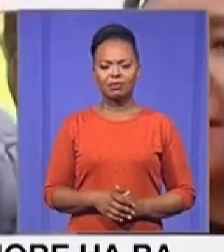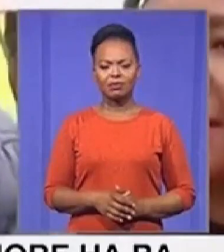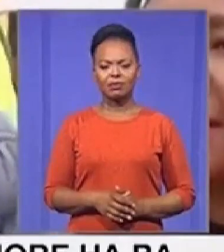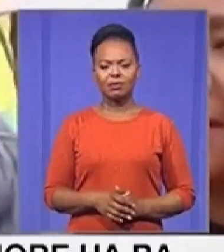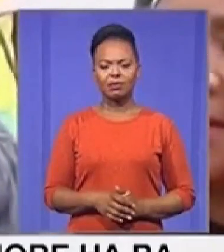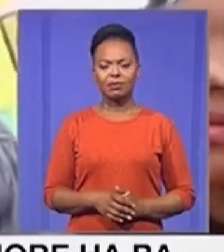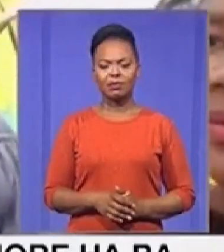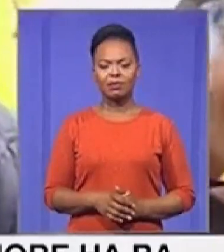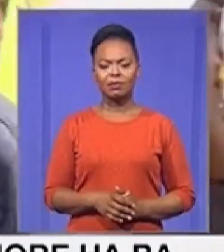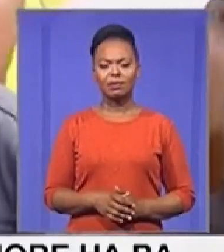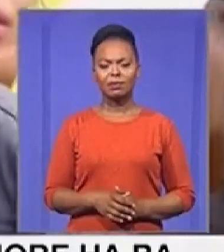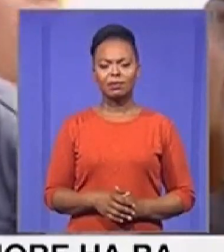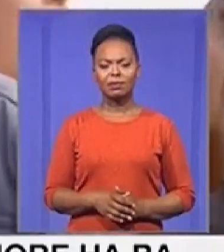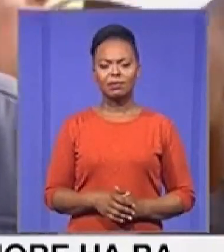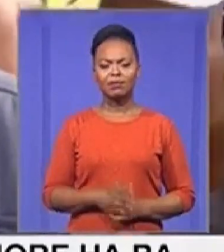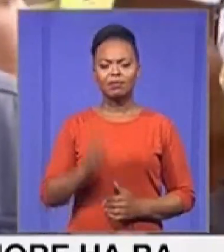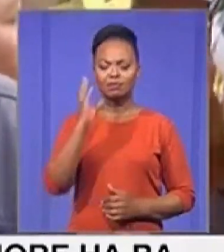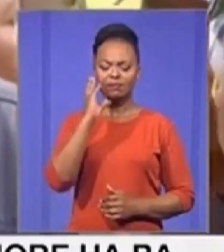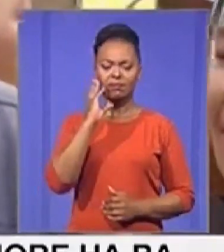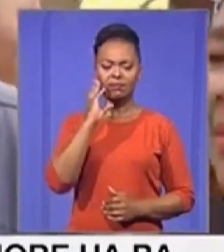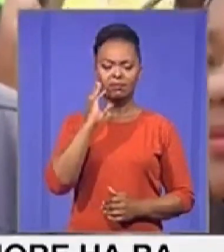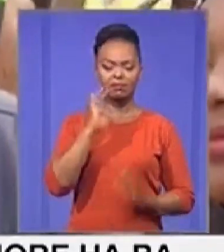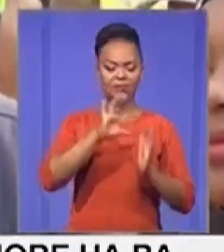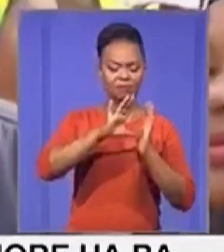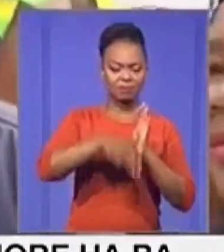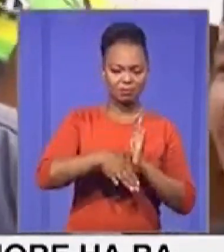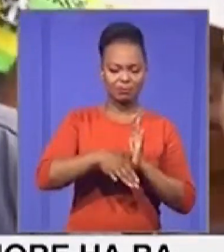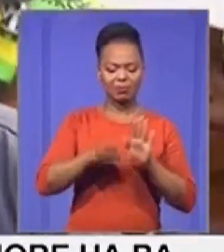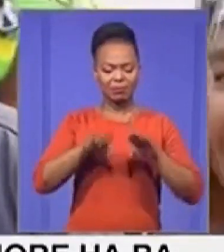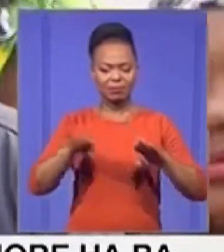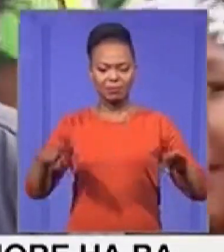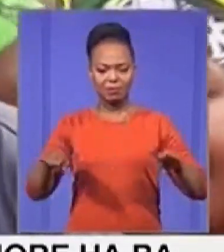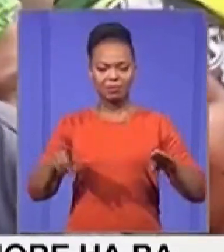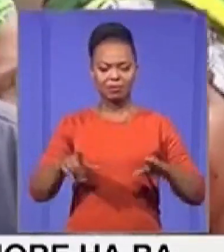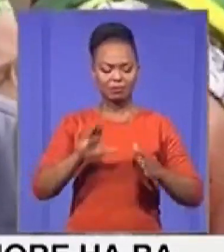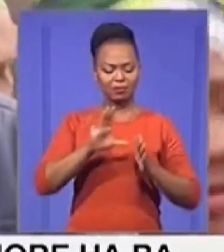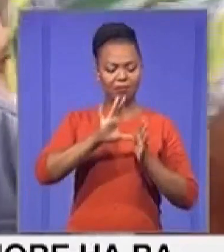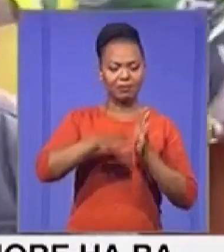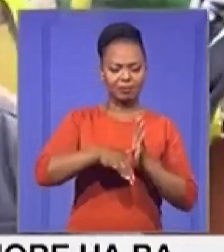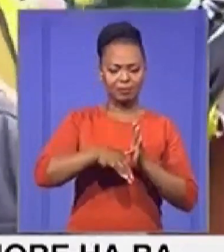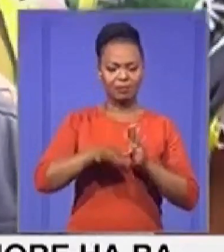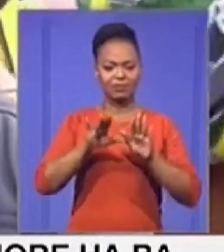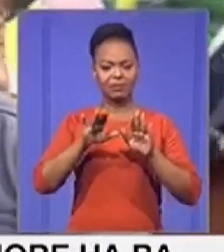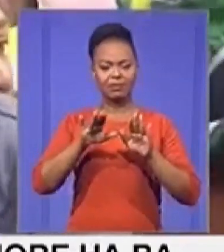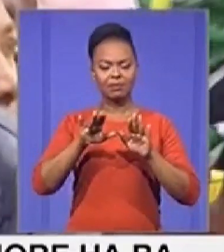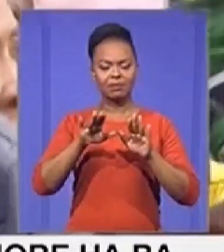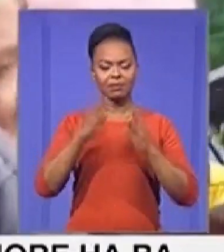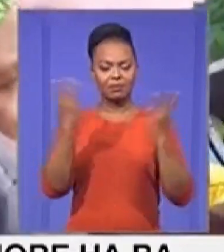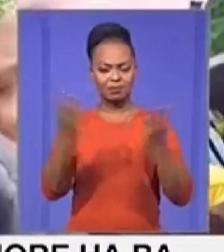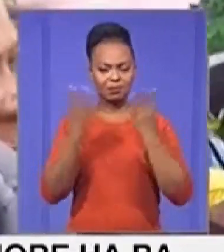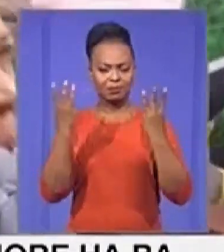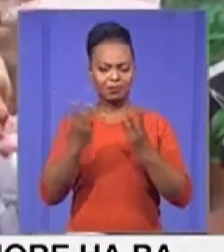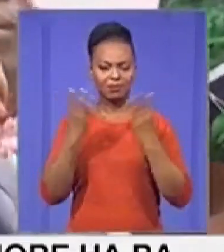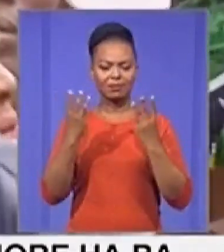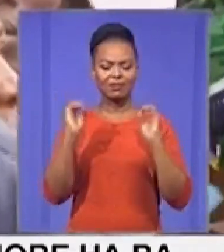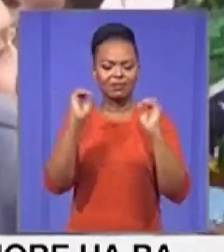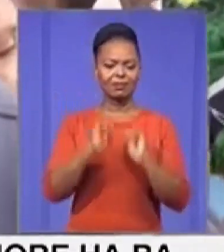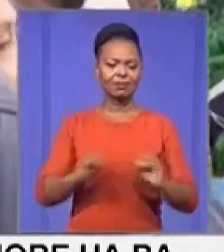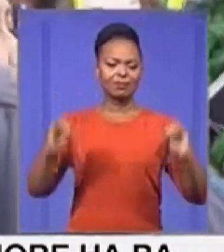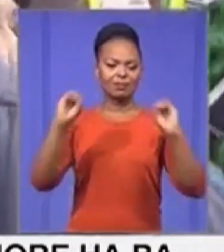ba phelang ka bogolwa batho ba ba phelang ka bogolwa ga go sepe ka